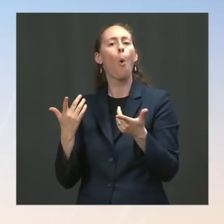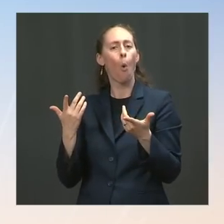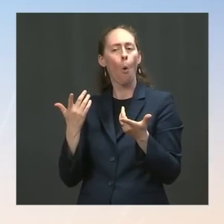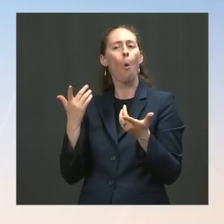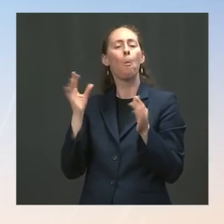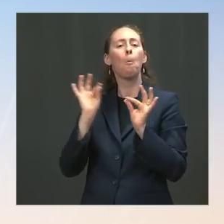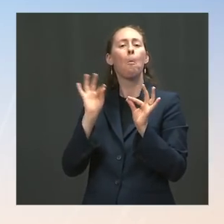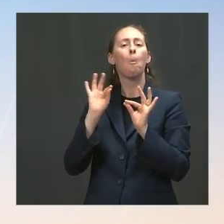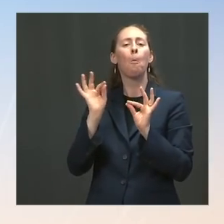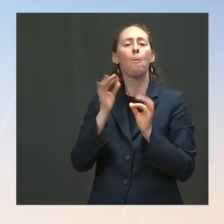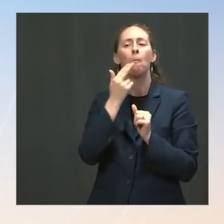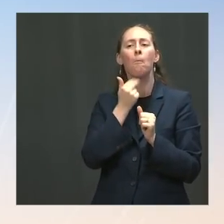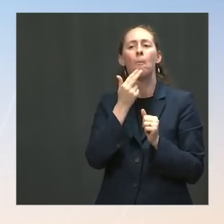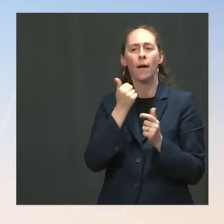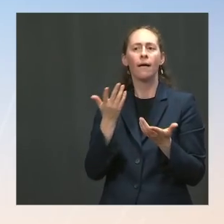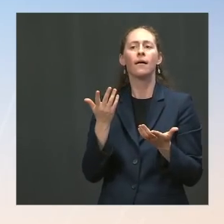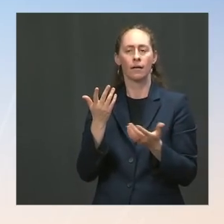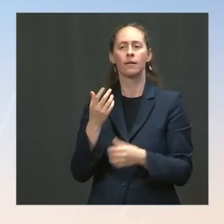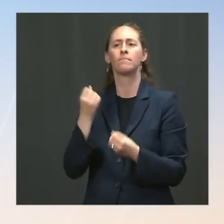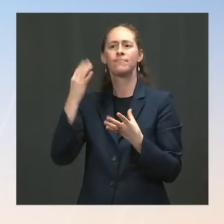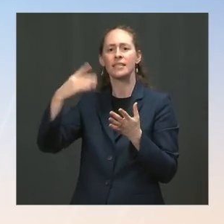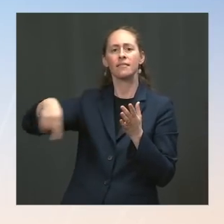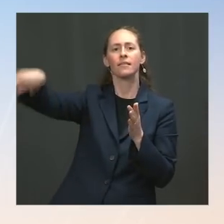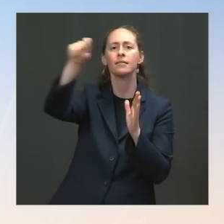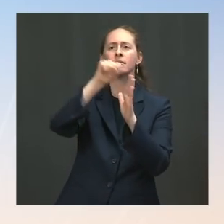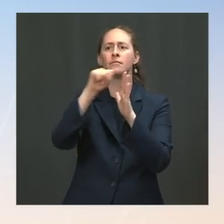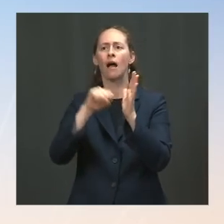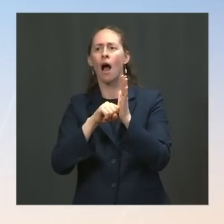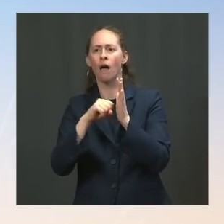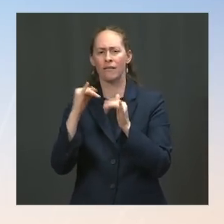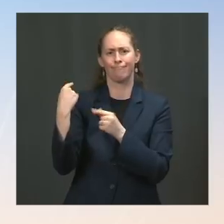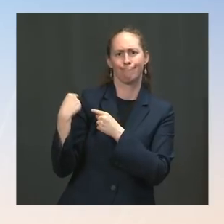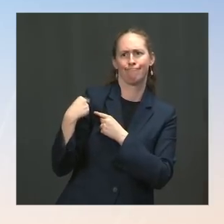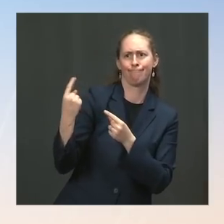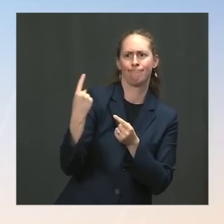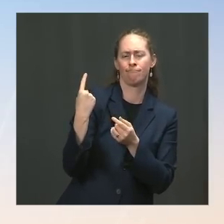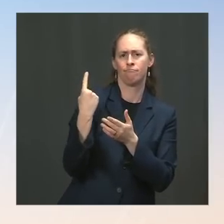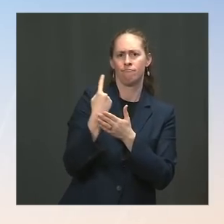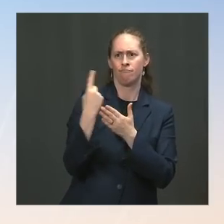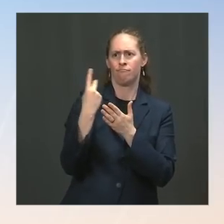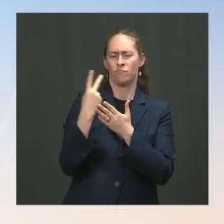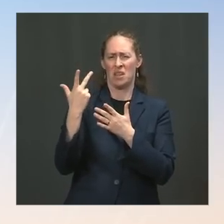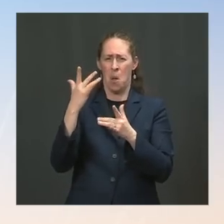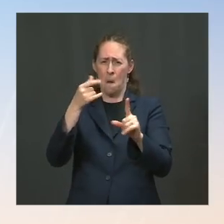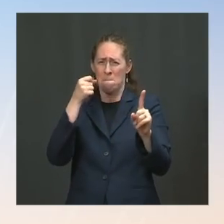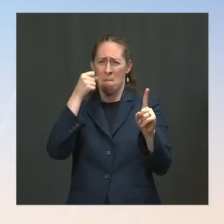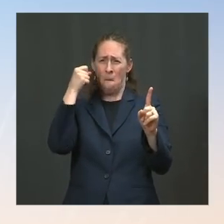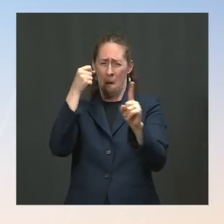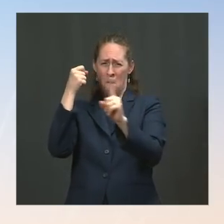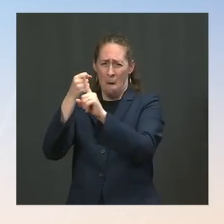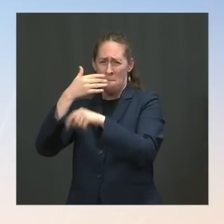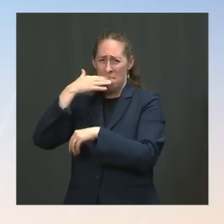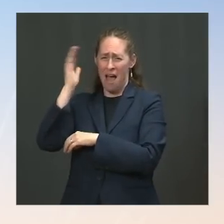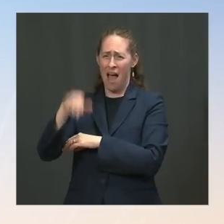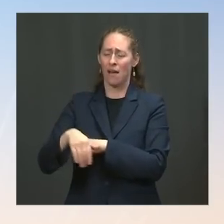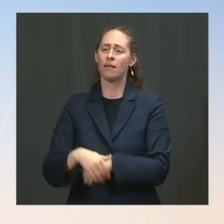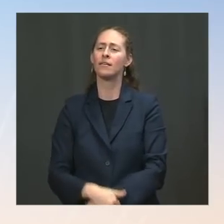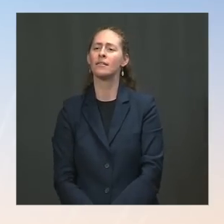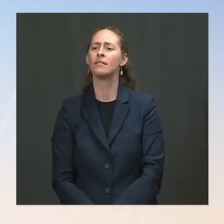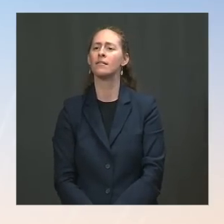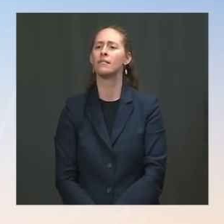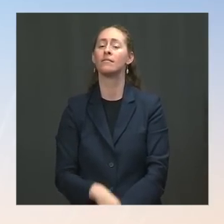that have been hardest hit even in the last couple of weeks. Almost 100% of the new hospitalizations in Alabama are